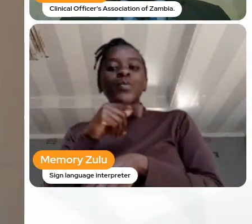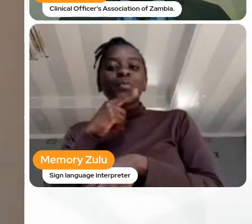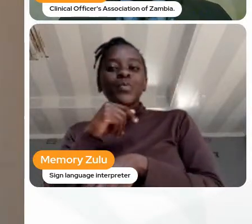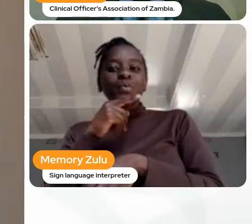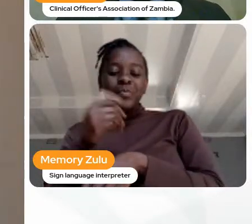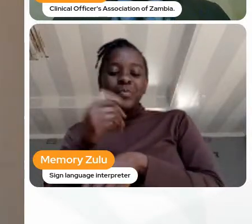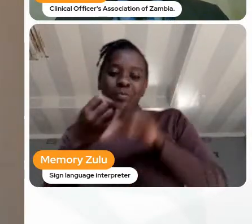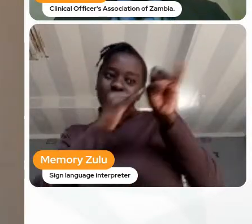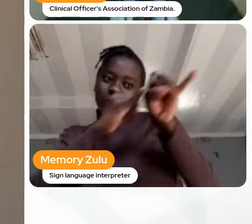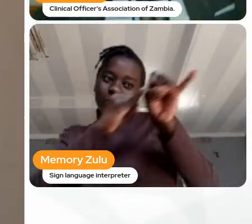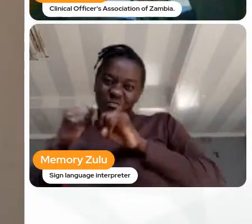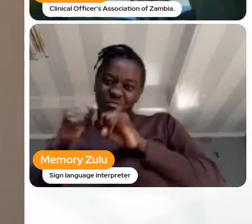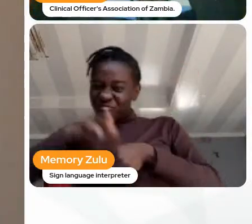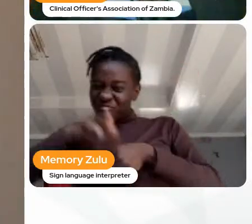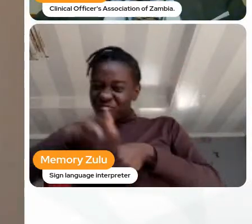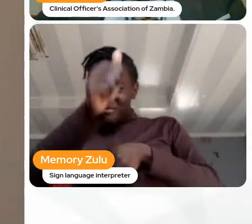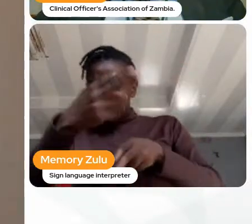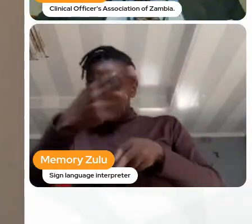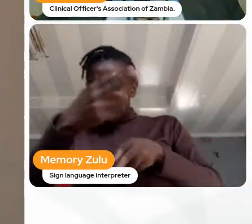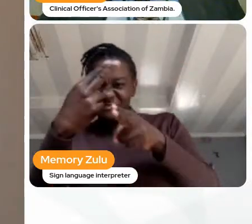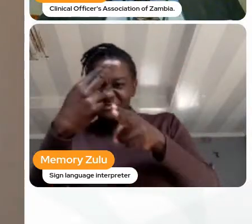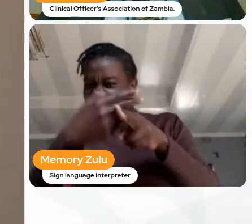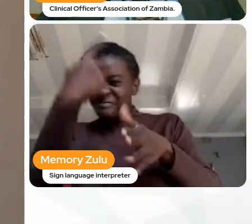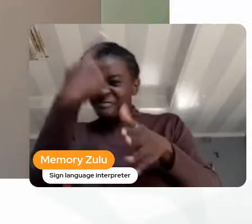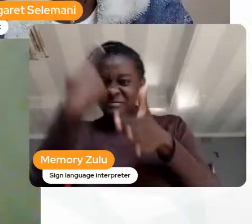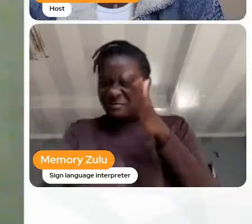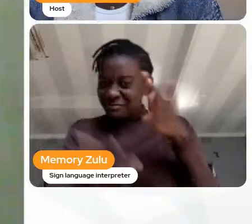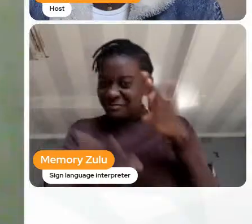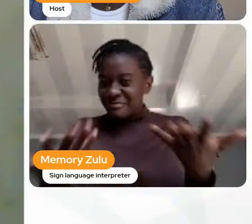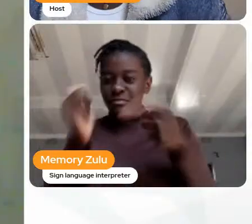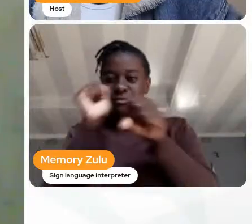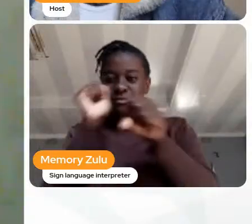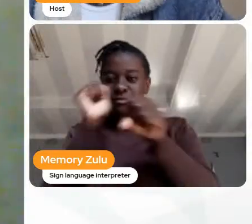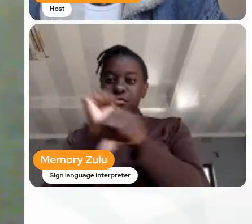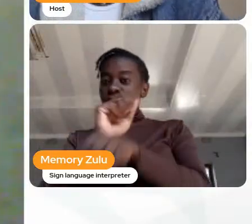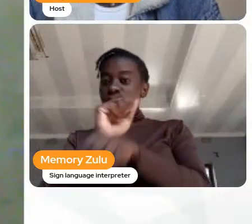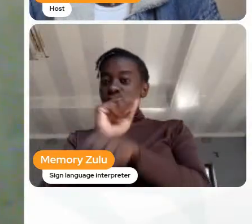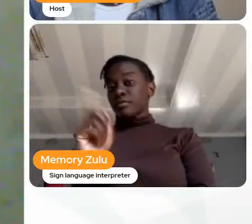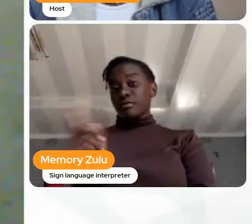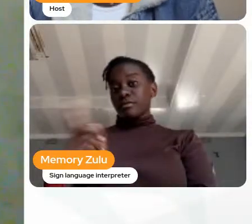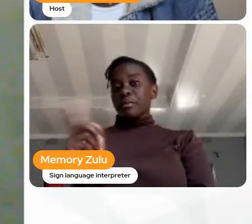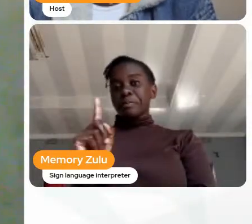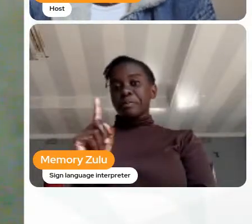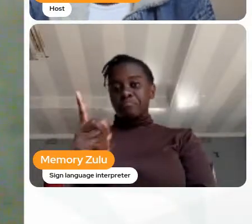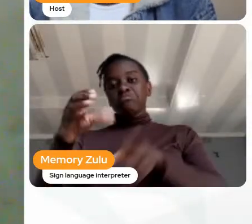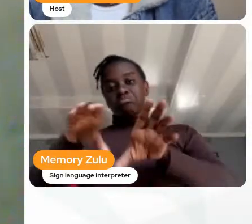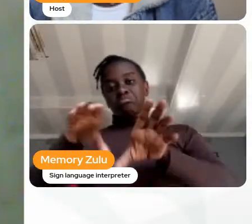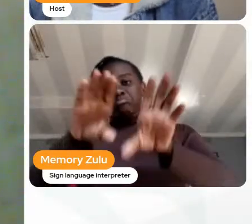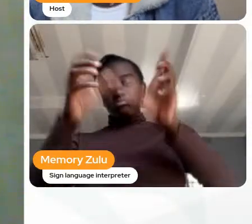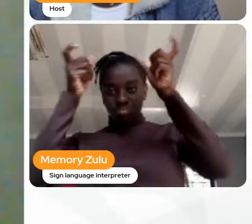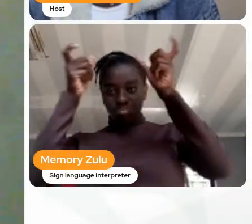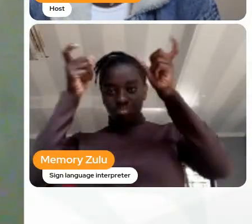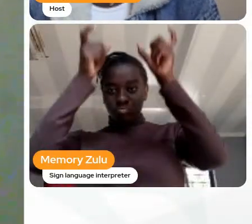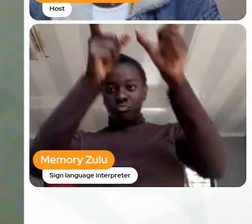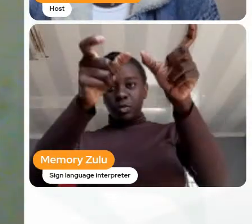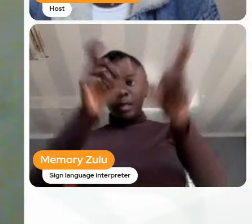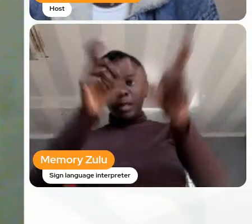that we can know who exactly we're speaking to today. Mr. Jones, you can go ahead. Good